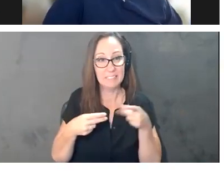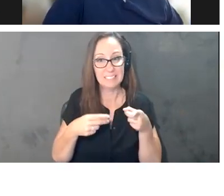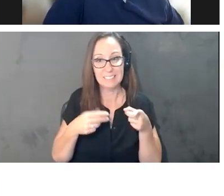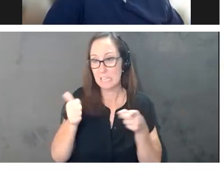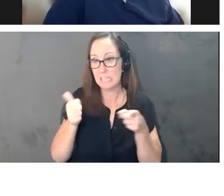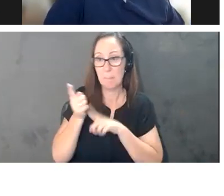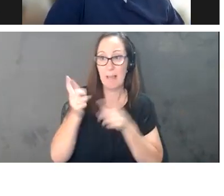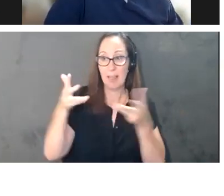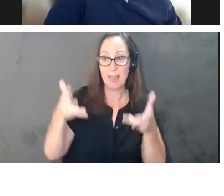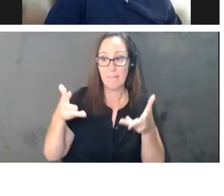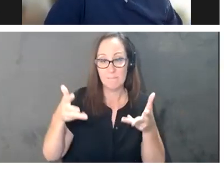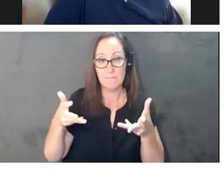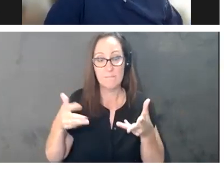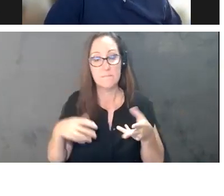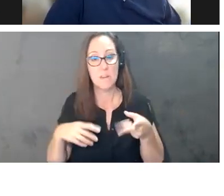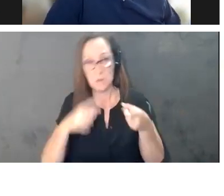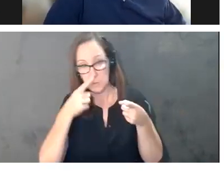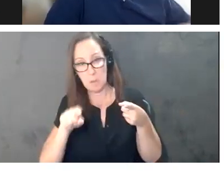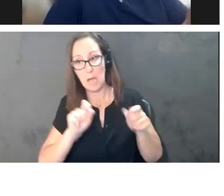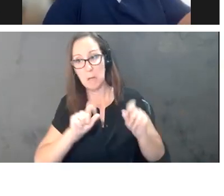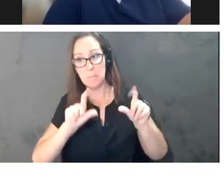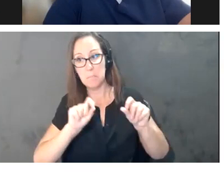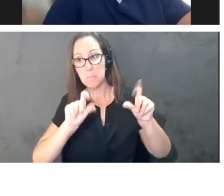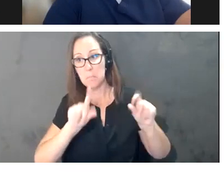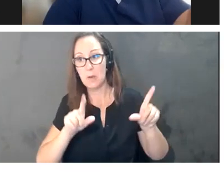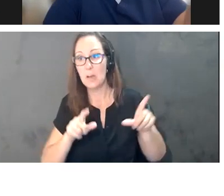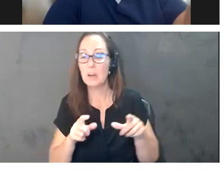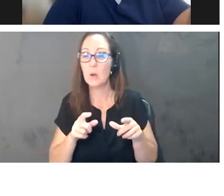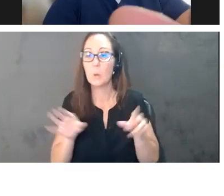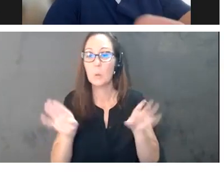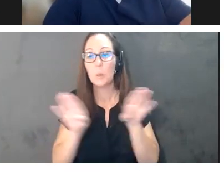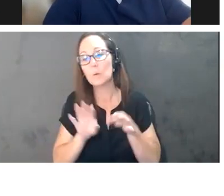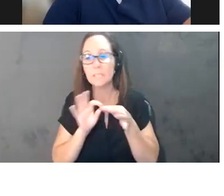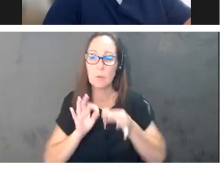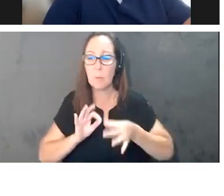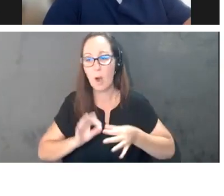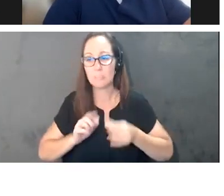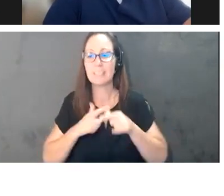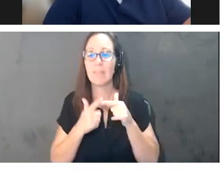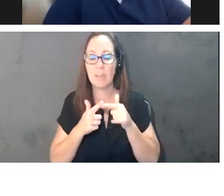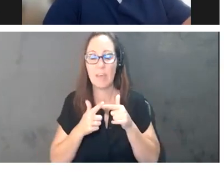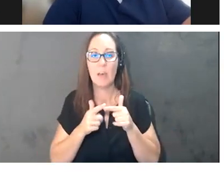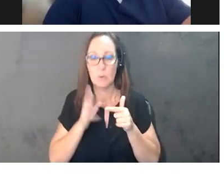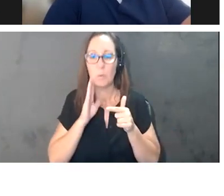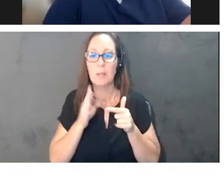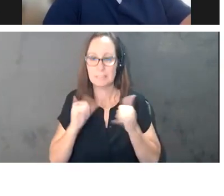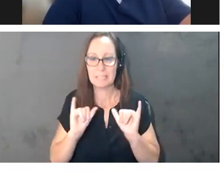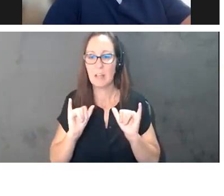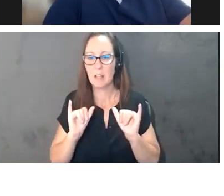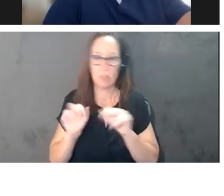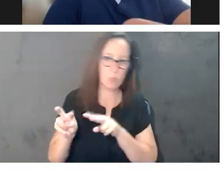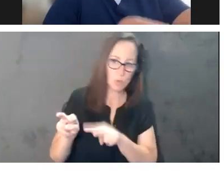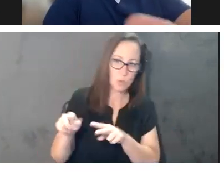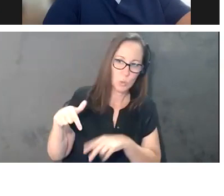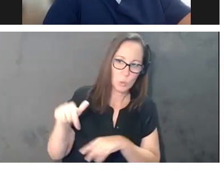10 minutes left, so maybe we could just jump into some closing remarks. And then again, we'll still be looking at the Q&A if